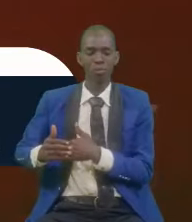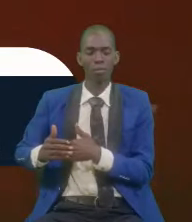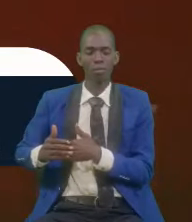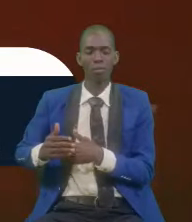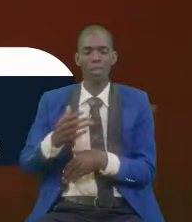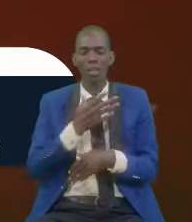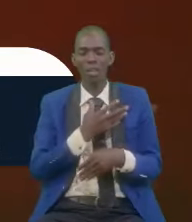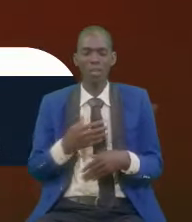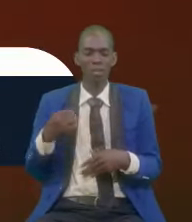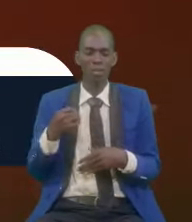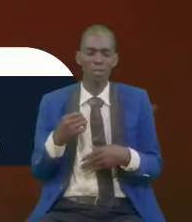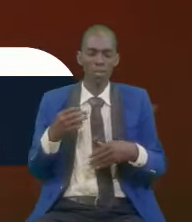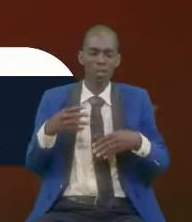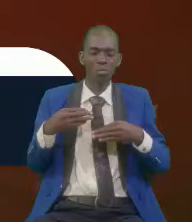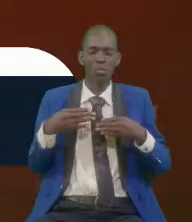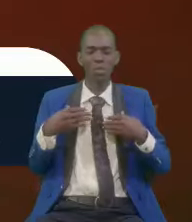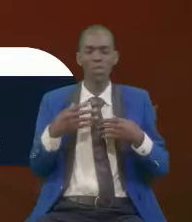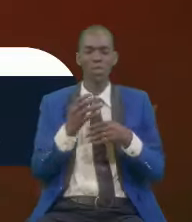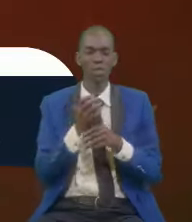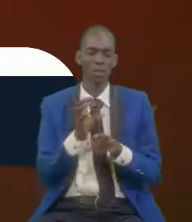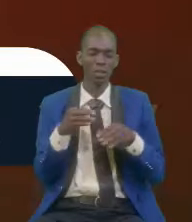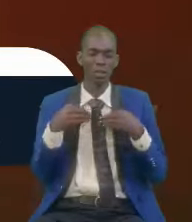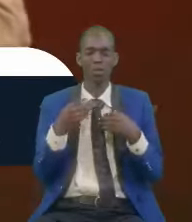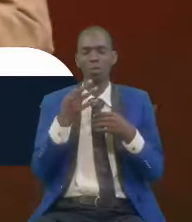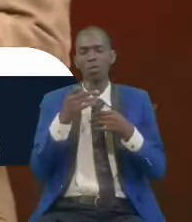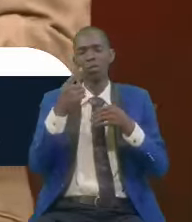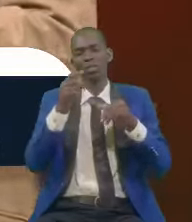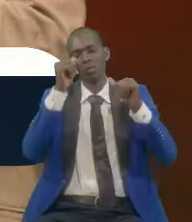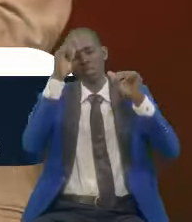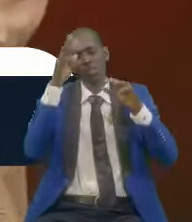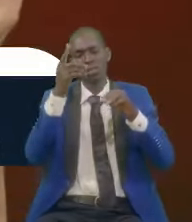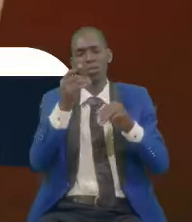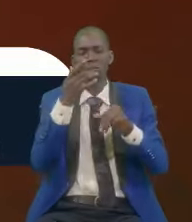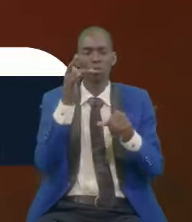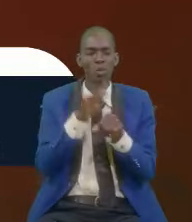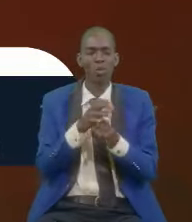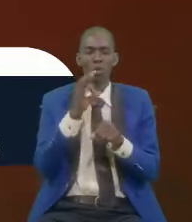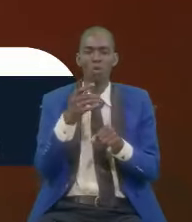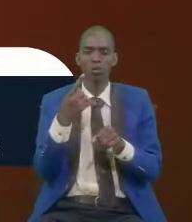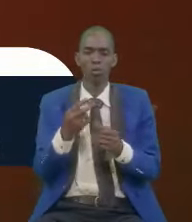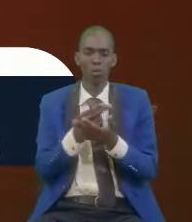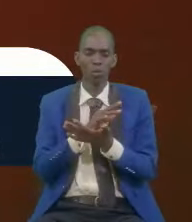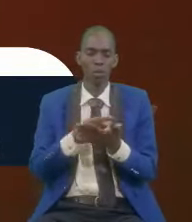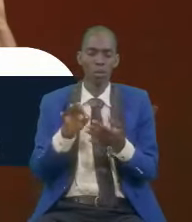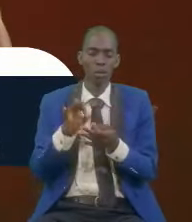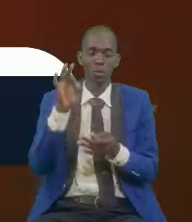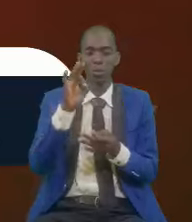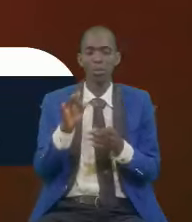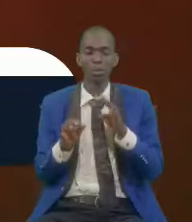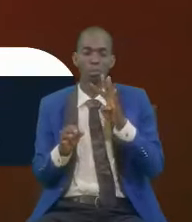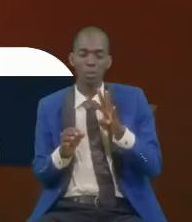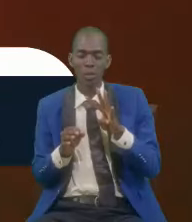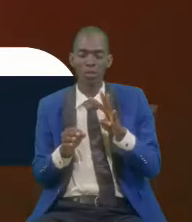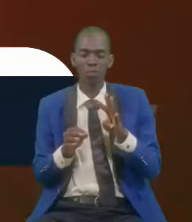and having received of the Father the promise of the Holy Ghost, he has